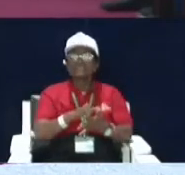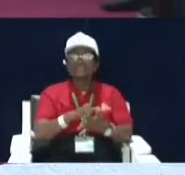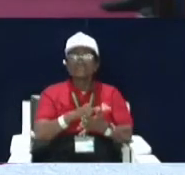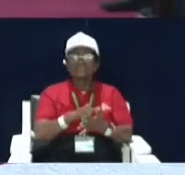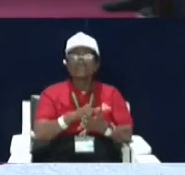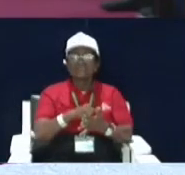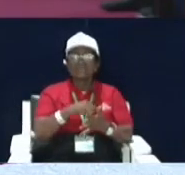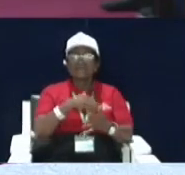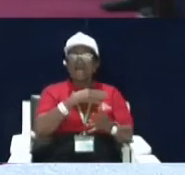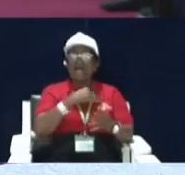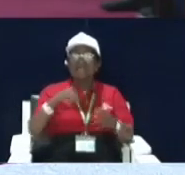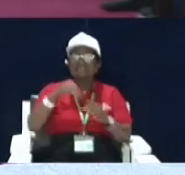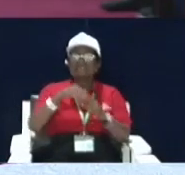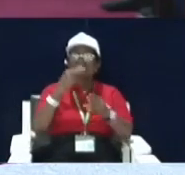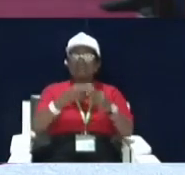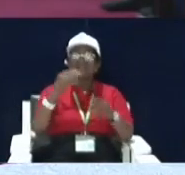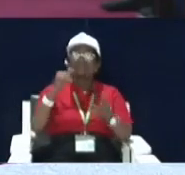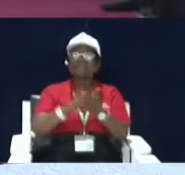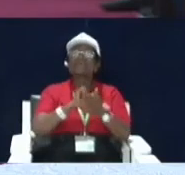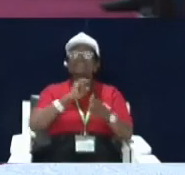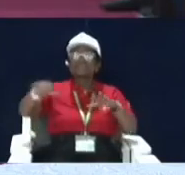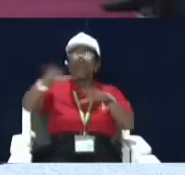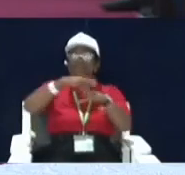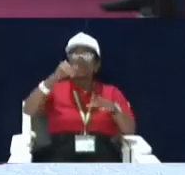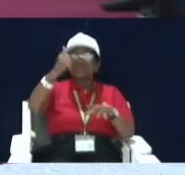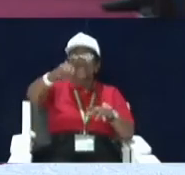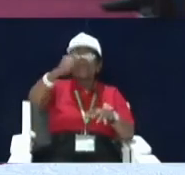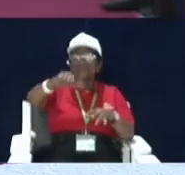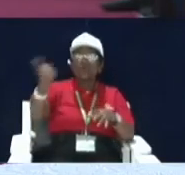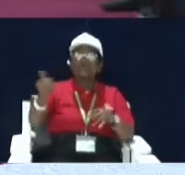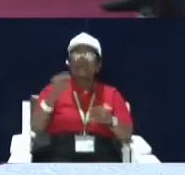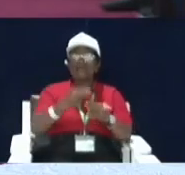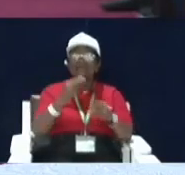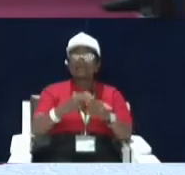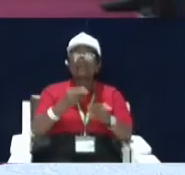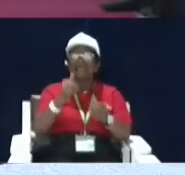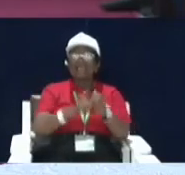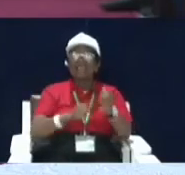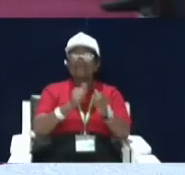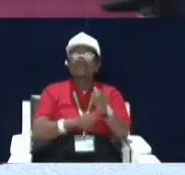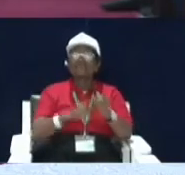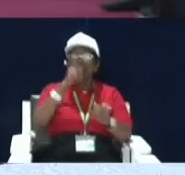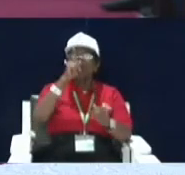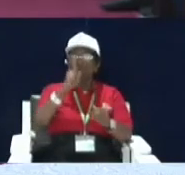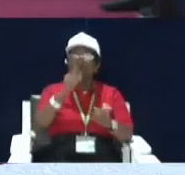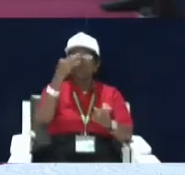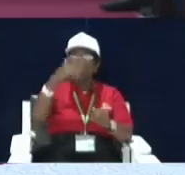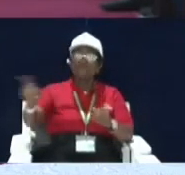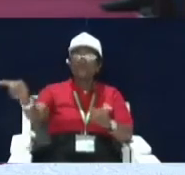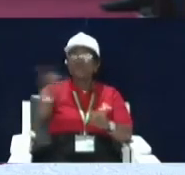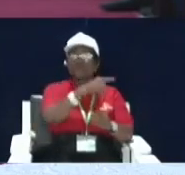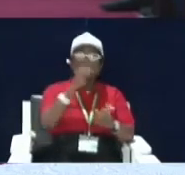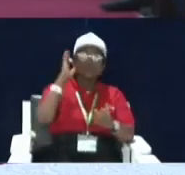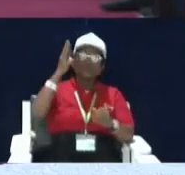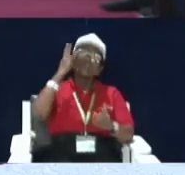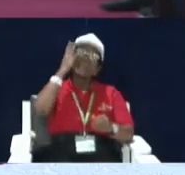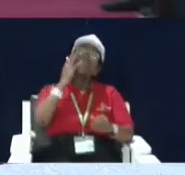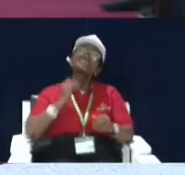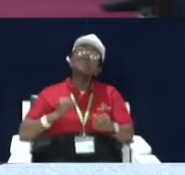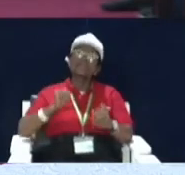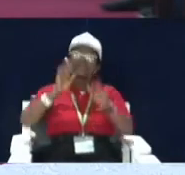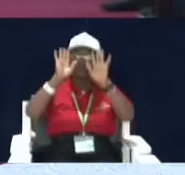And in the name that's above every other name, every one of you will experience a wonder tonight.